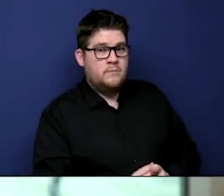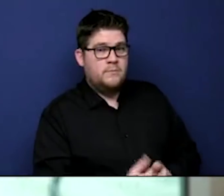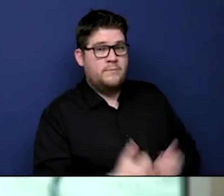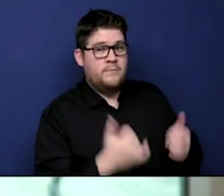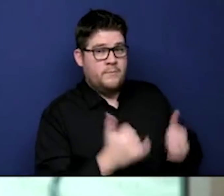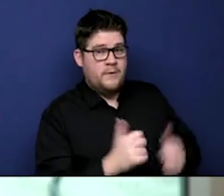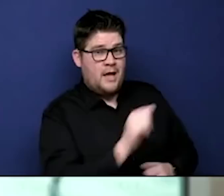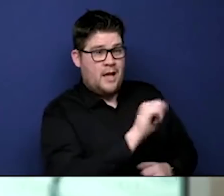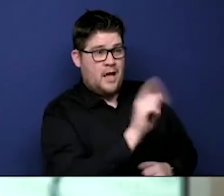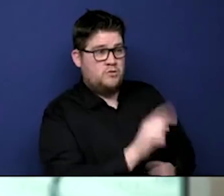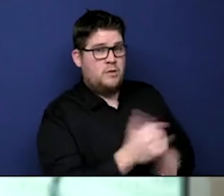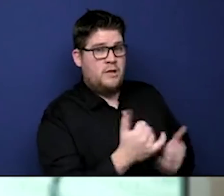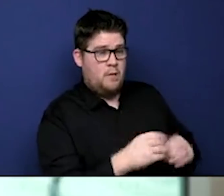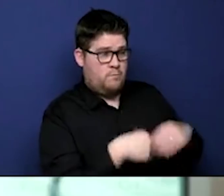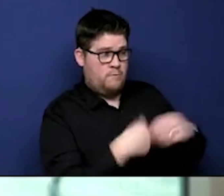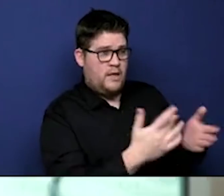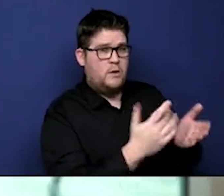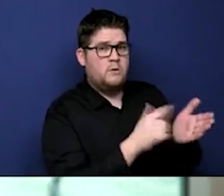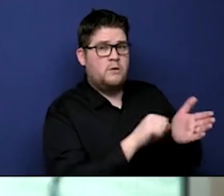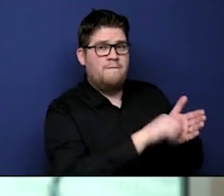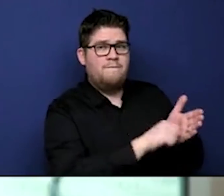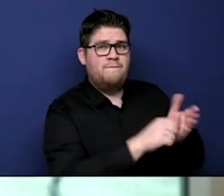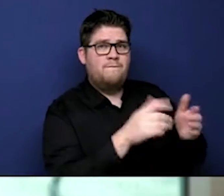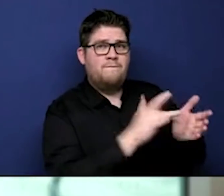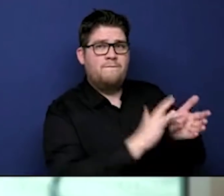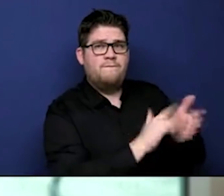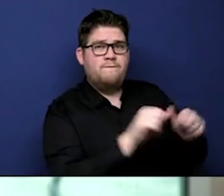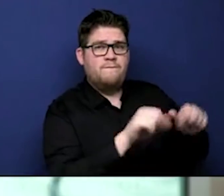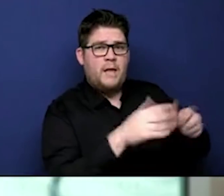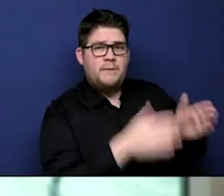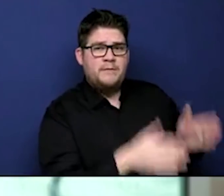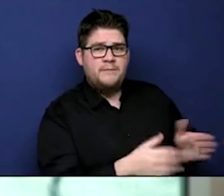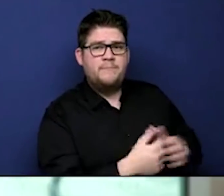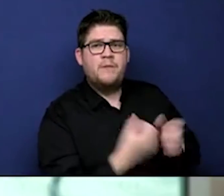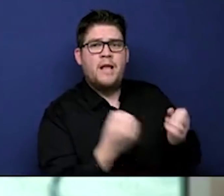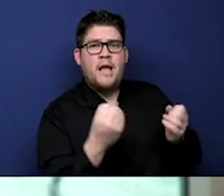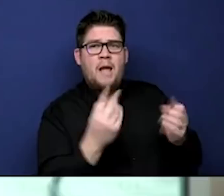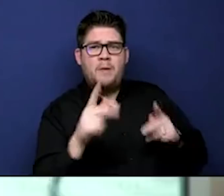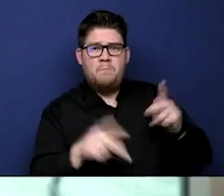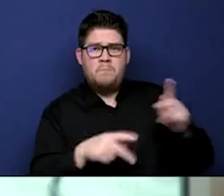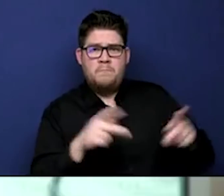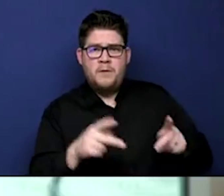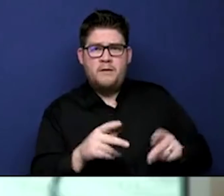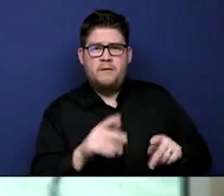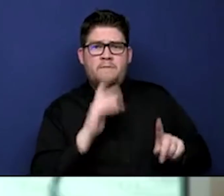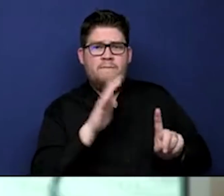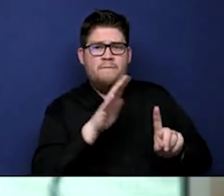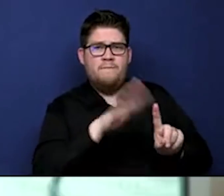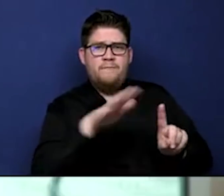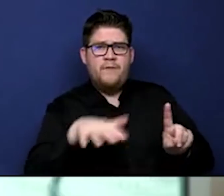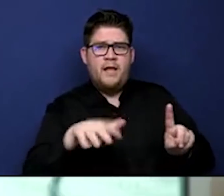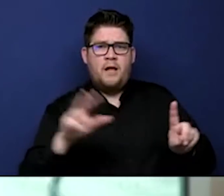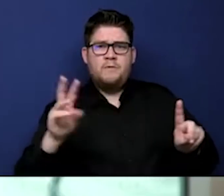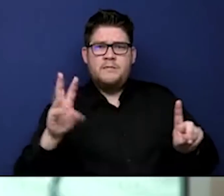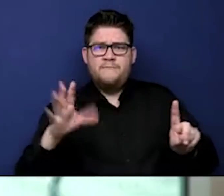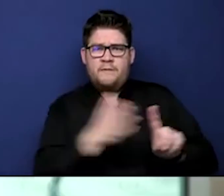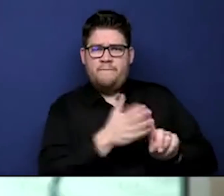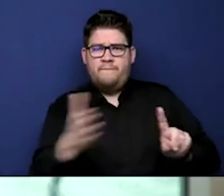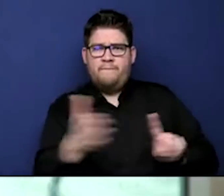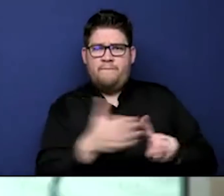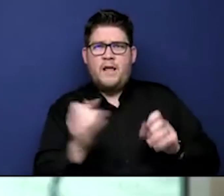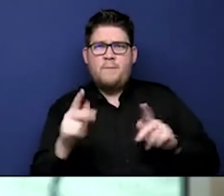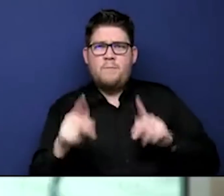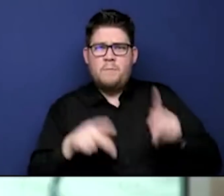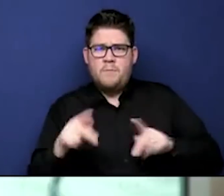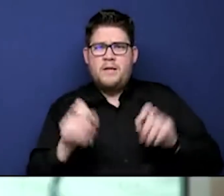the pharmacies, can you give us an idea of how many people will be in that eligible age group of 55 to 65, and then